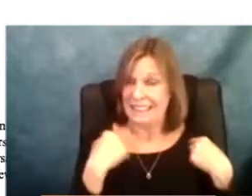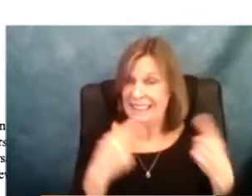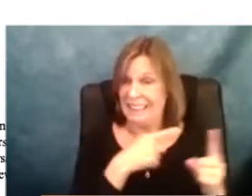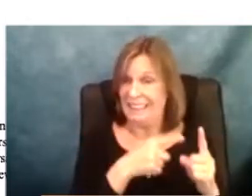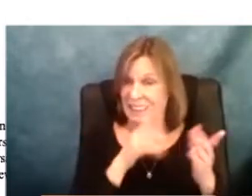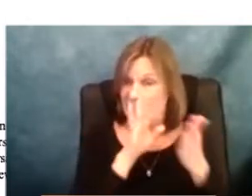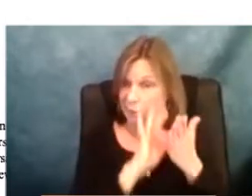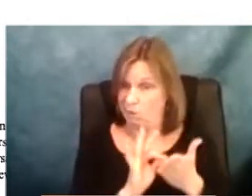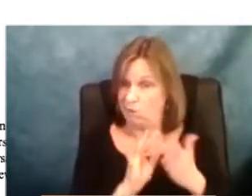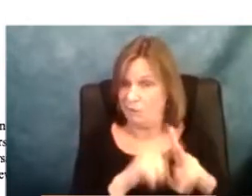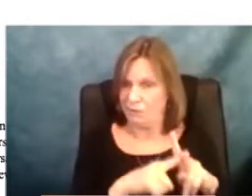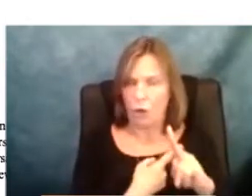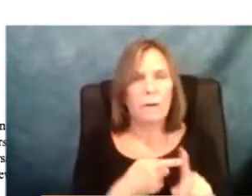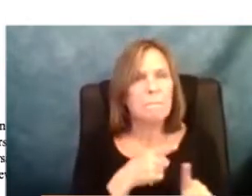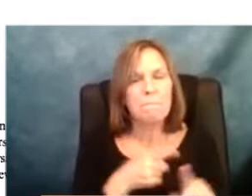Next slide, please.